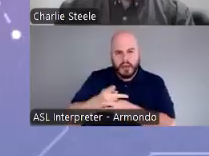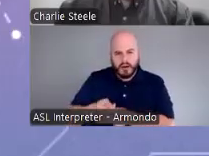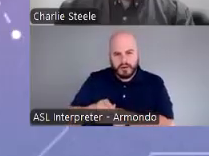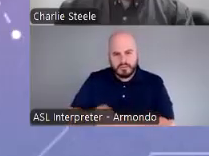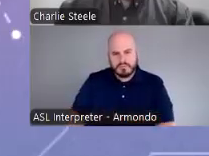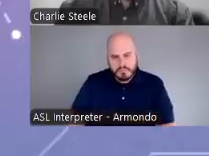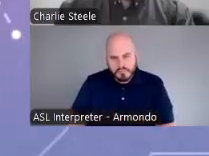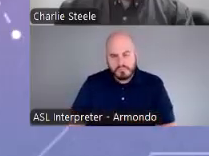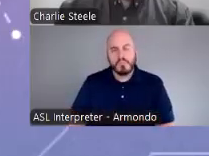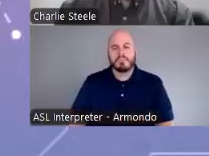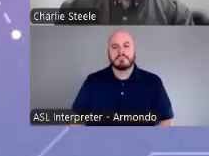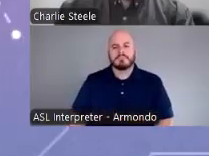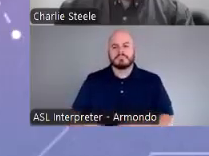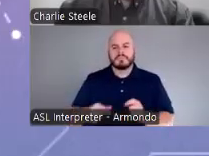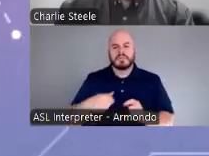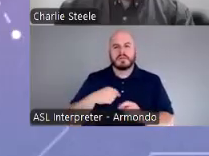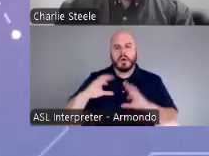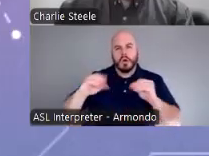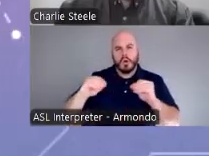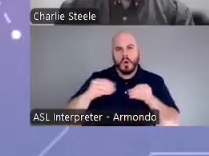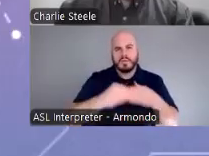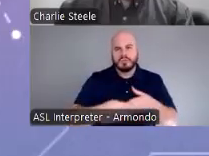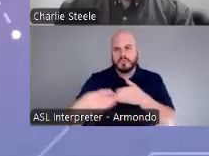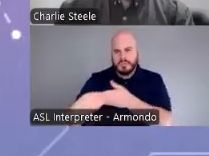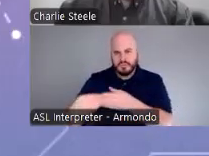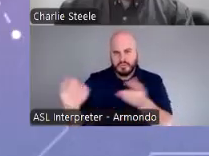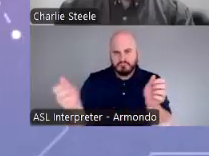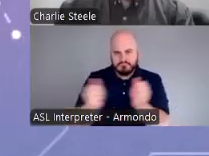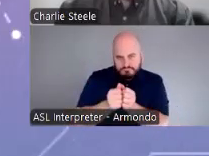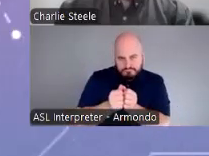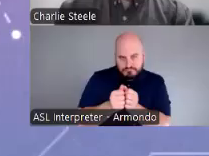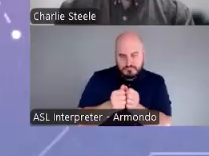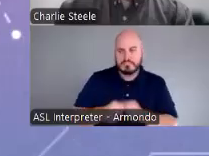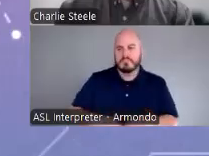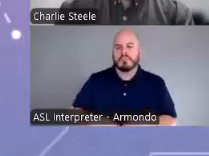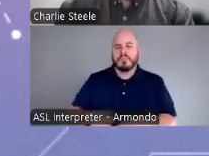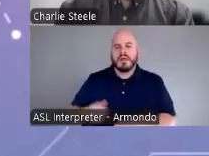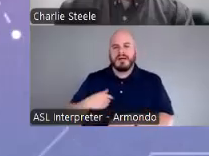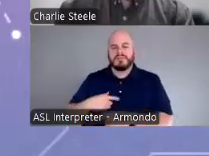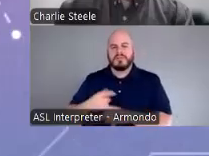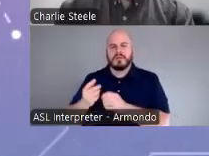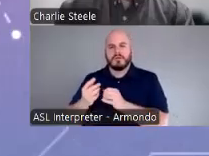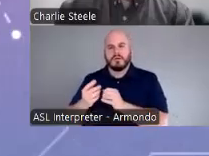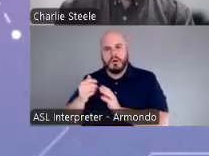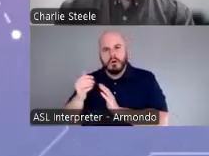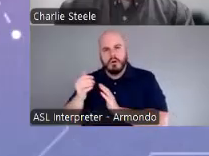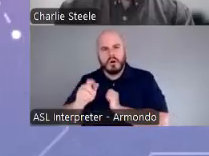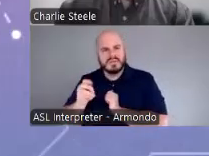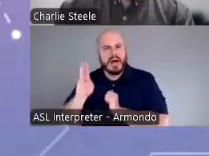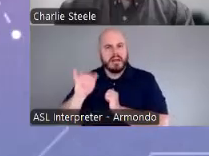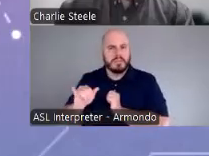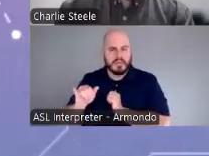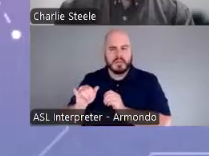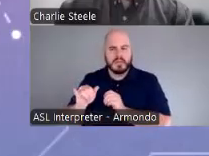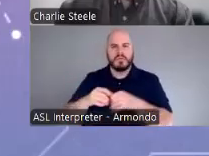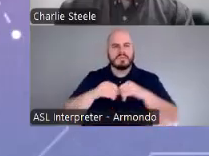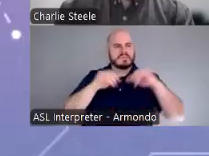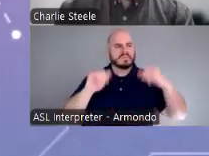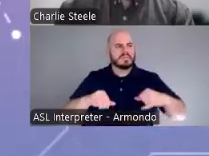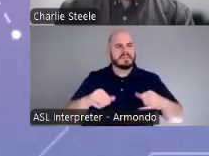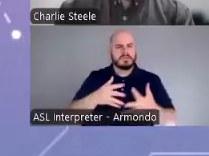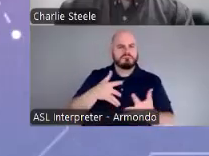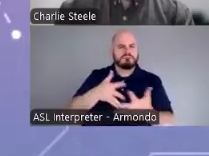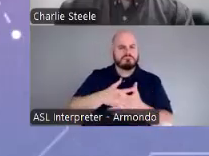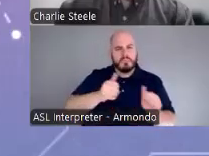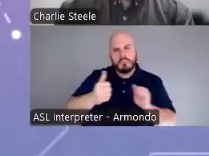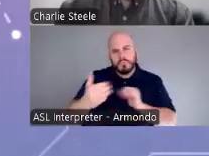to be having this co-leadership, transformative agency, more system approach to learn how to